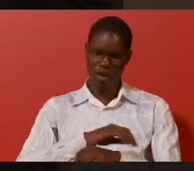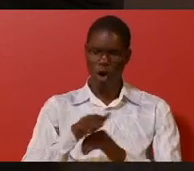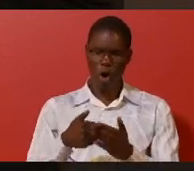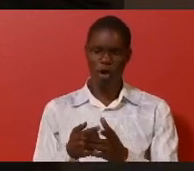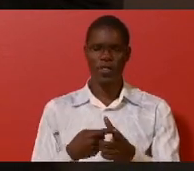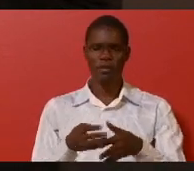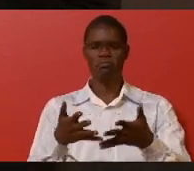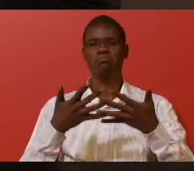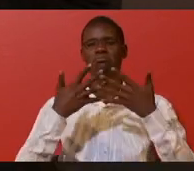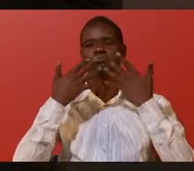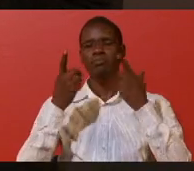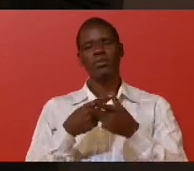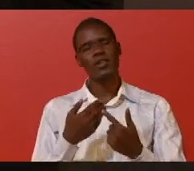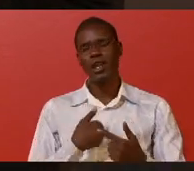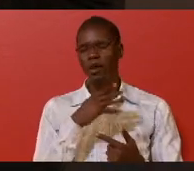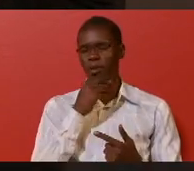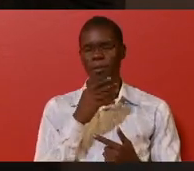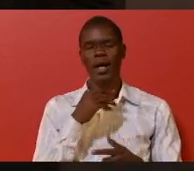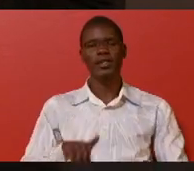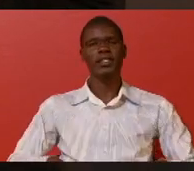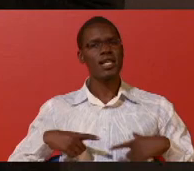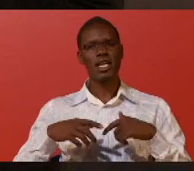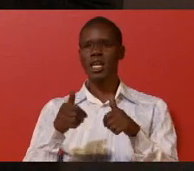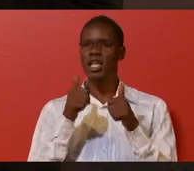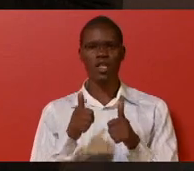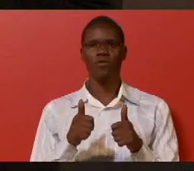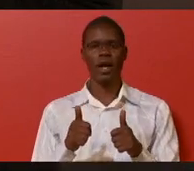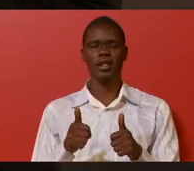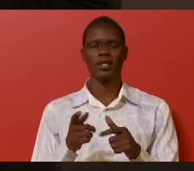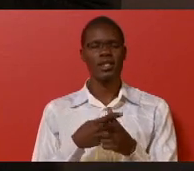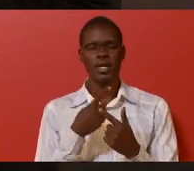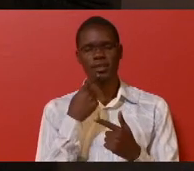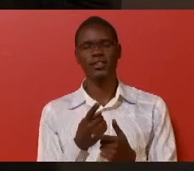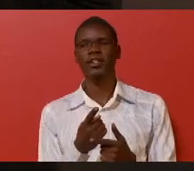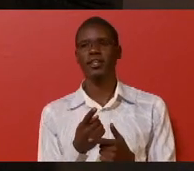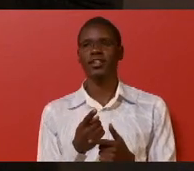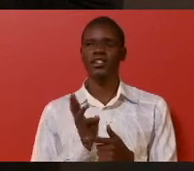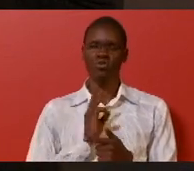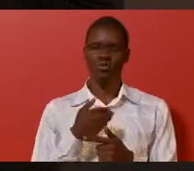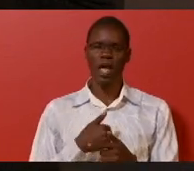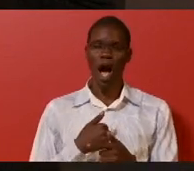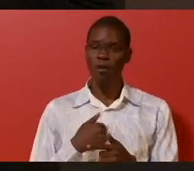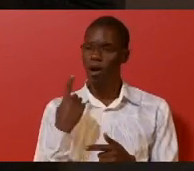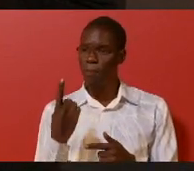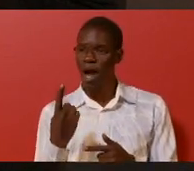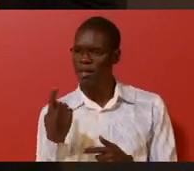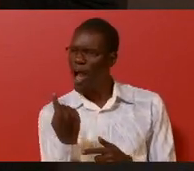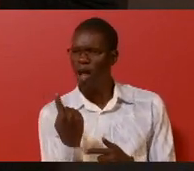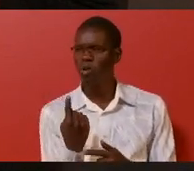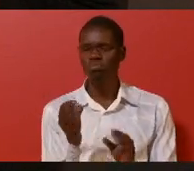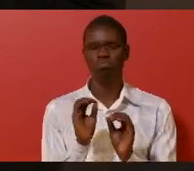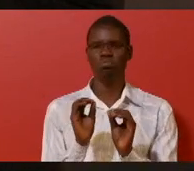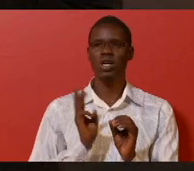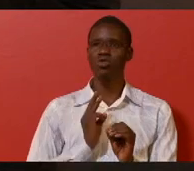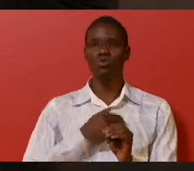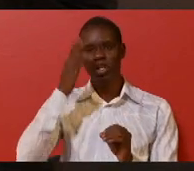the nostrils the breath of life, and man becomes a living soul. And then he says it's not good for man to be alone. And you know the